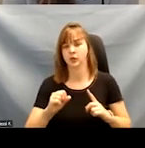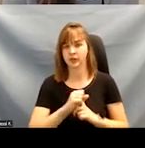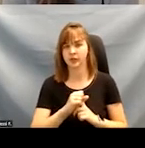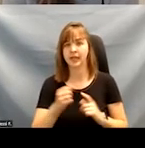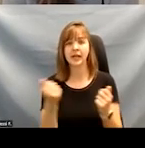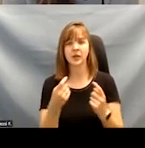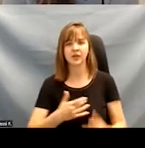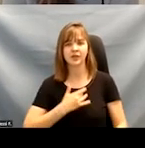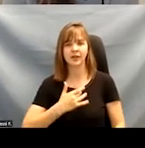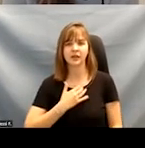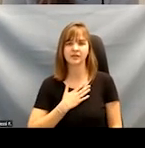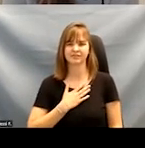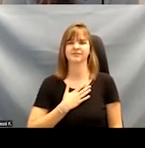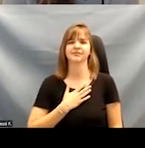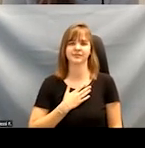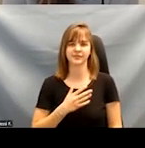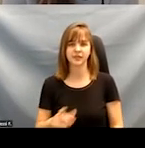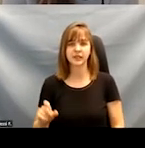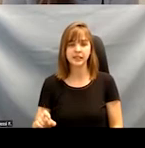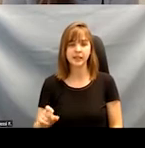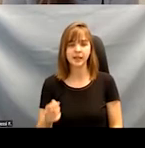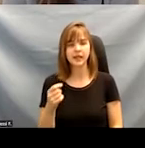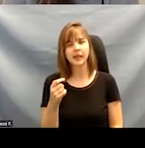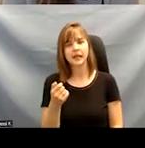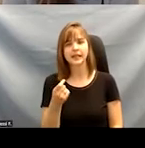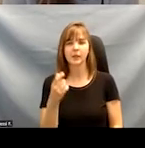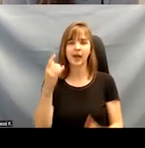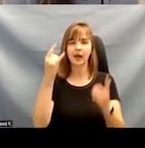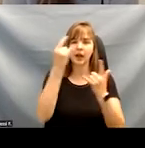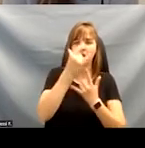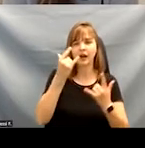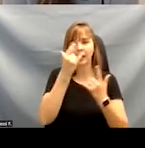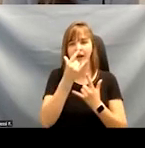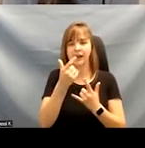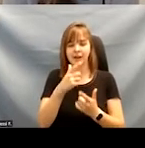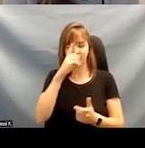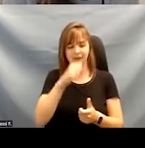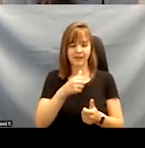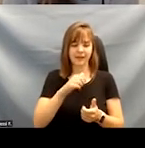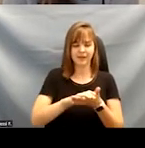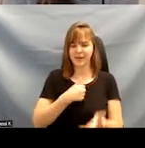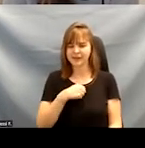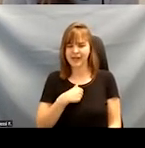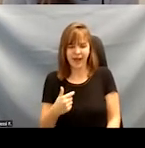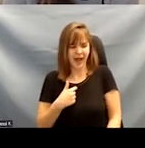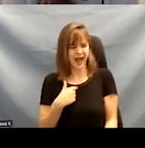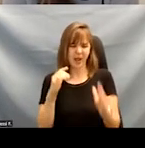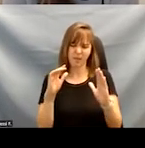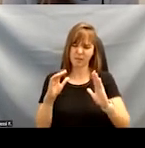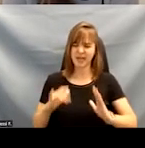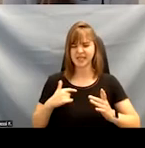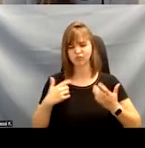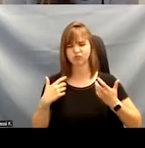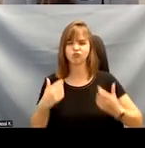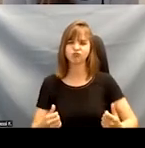same shoes as us to be a little bit narcissistic and believe in themselves and believe that they know better